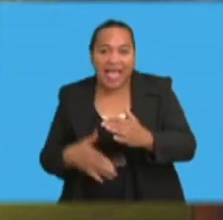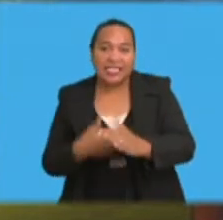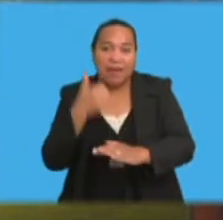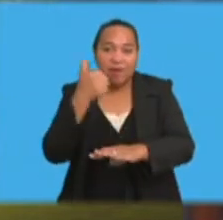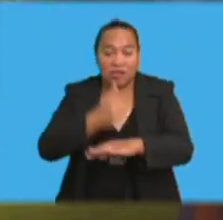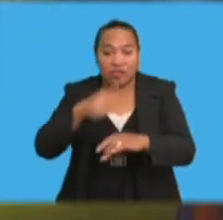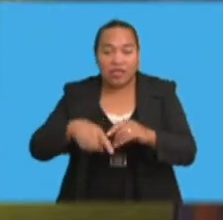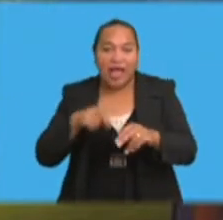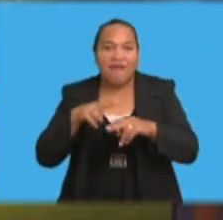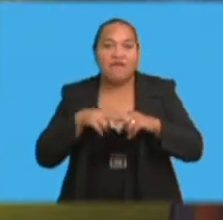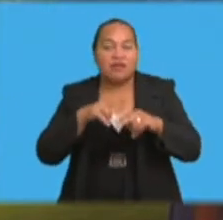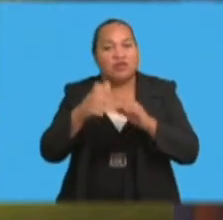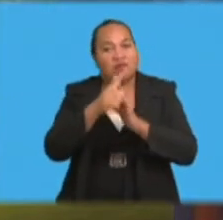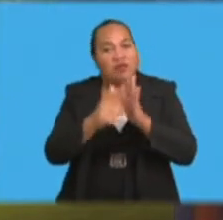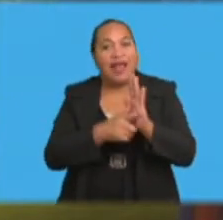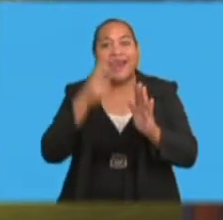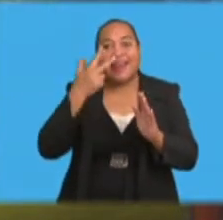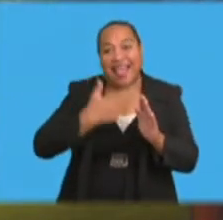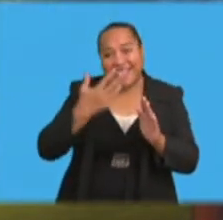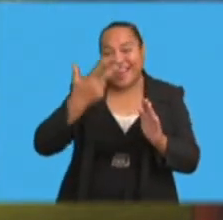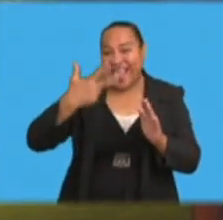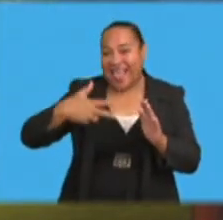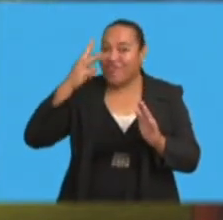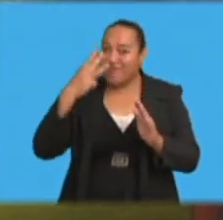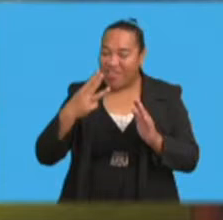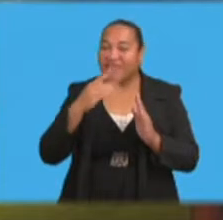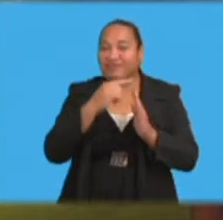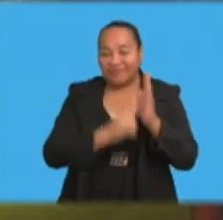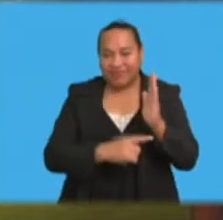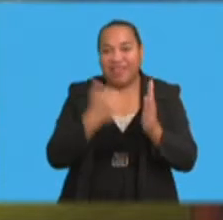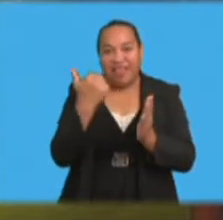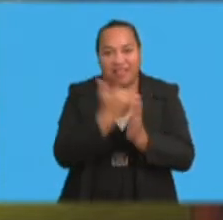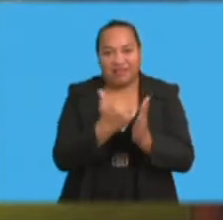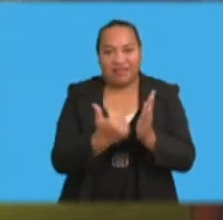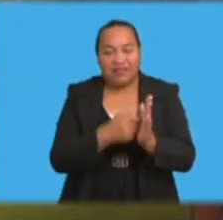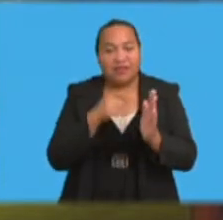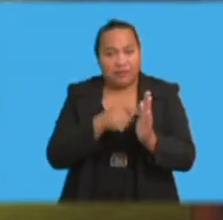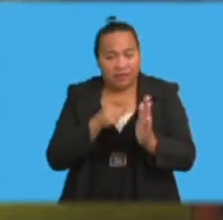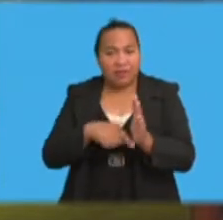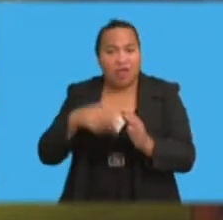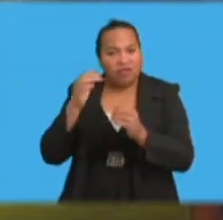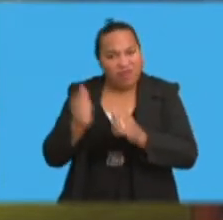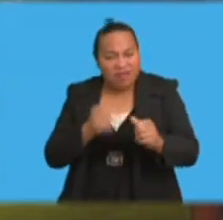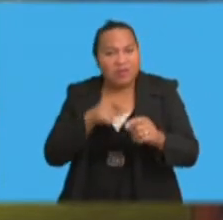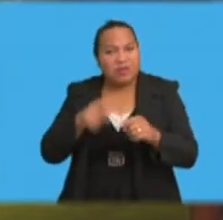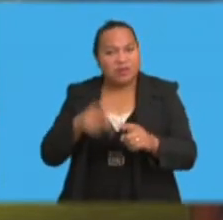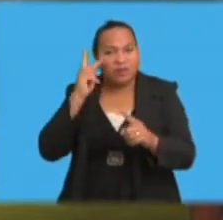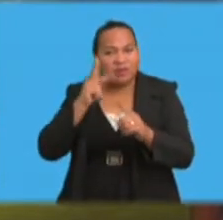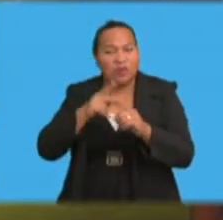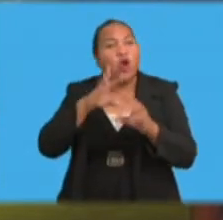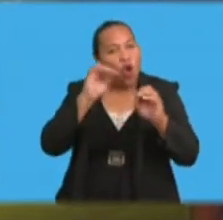Bank of Fiji Act 1983, or the RBF Act. The primary objectives and institutional arrangements of the RBF are also enshrined in